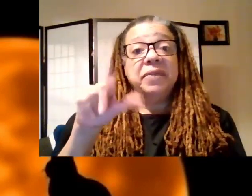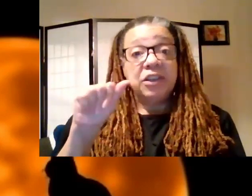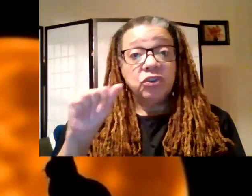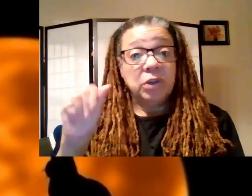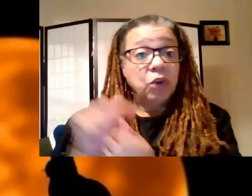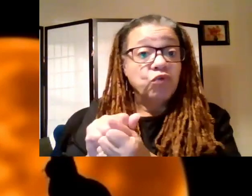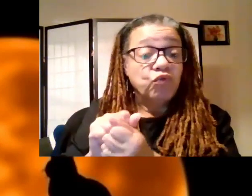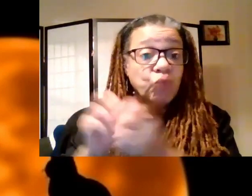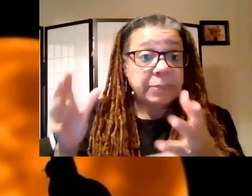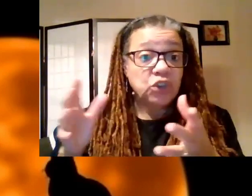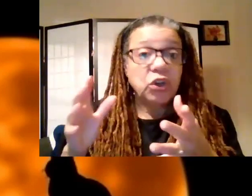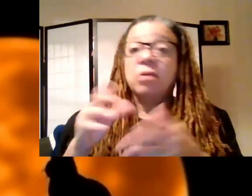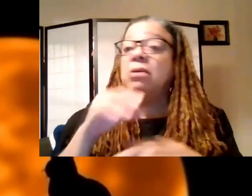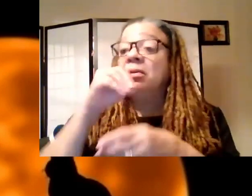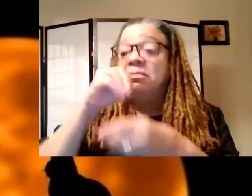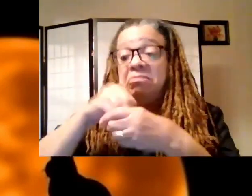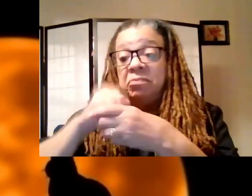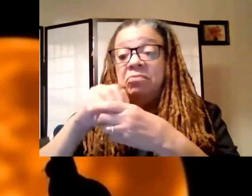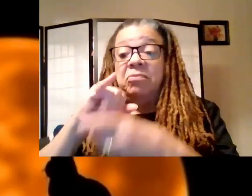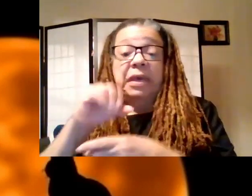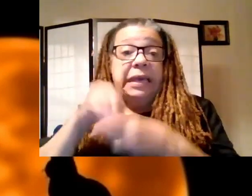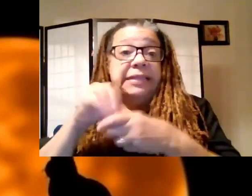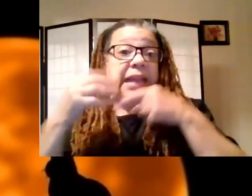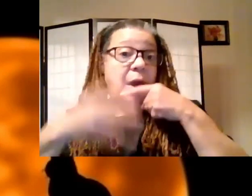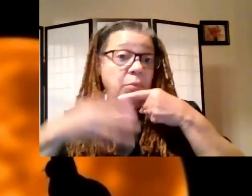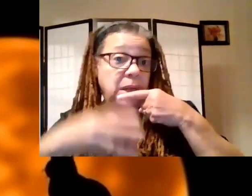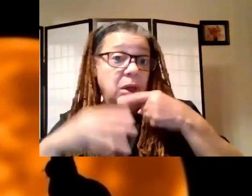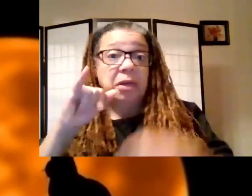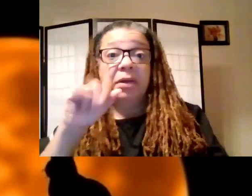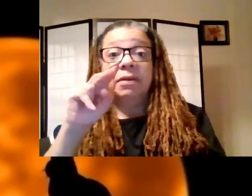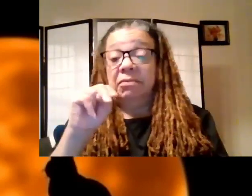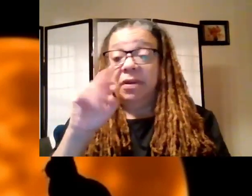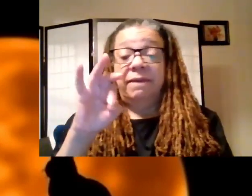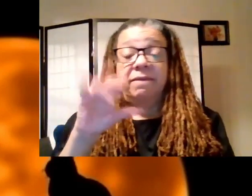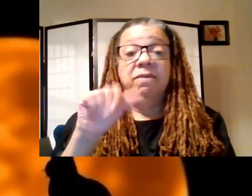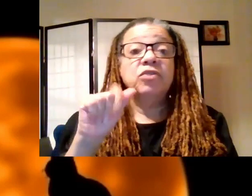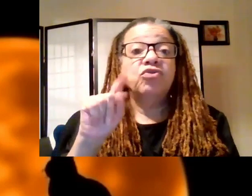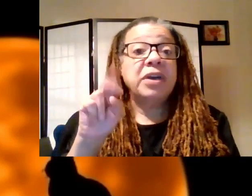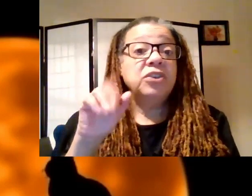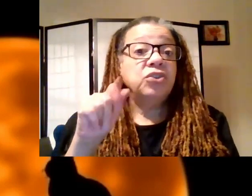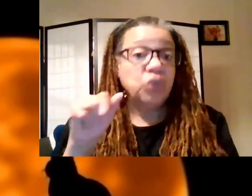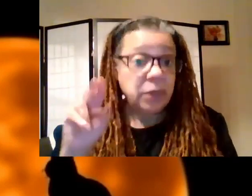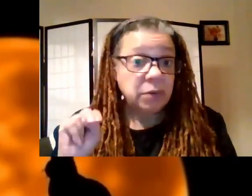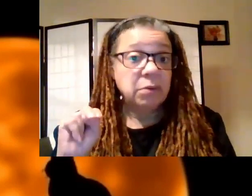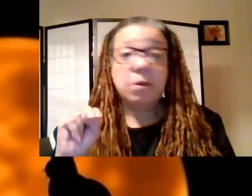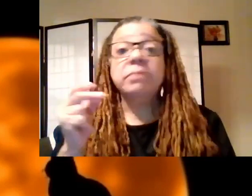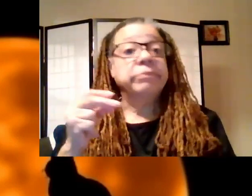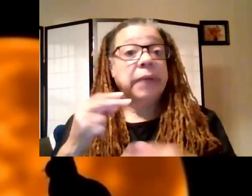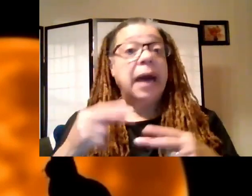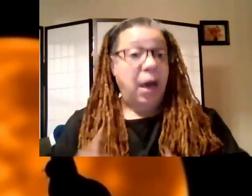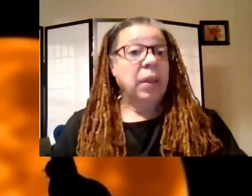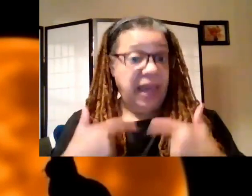infiltration, and other symptoms that would affect our health and our well-being and could affect our life,